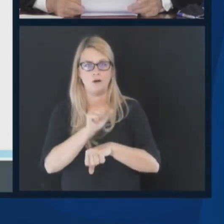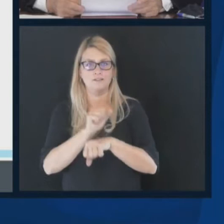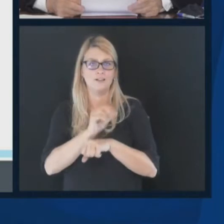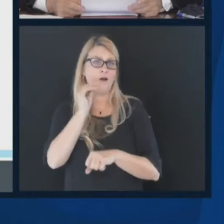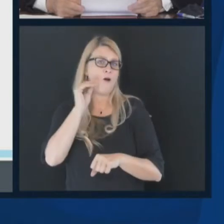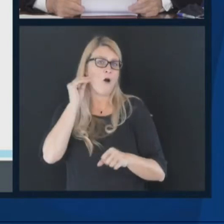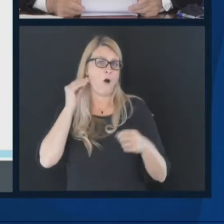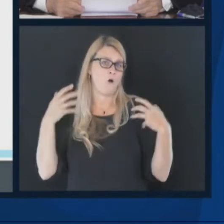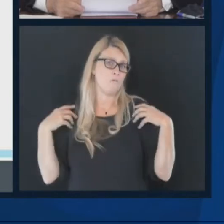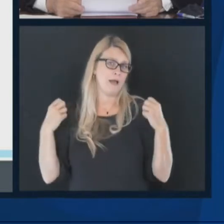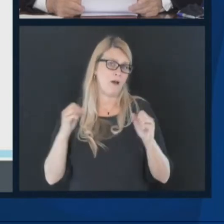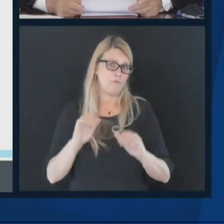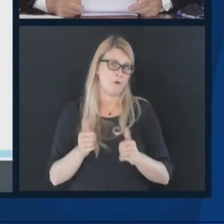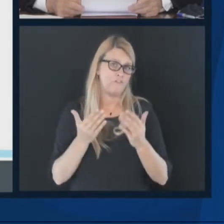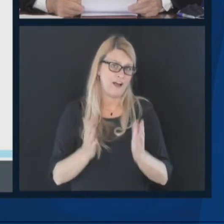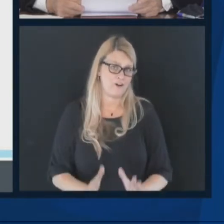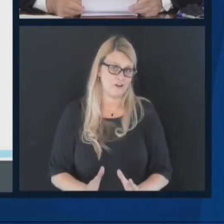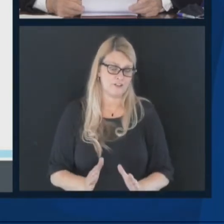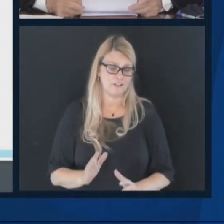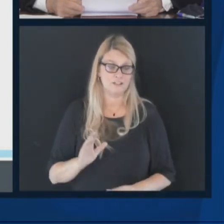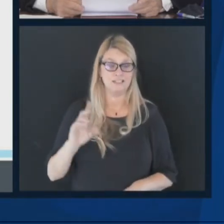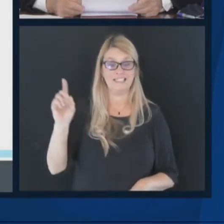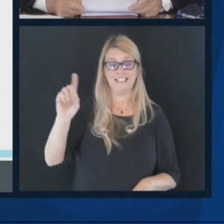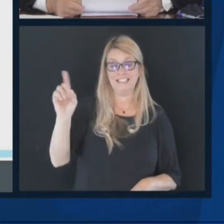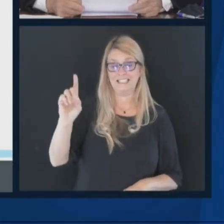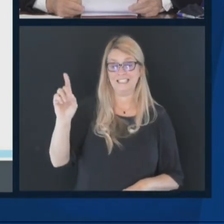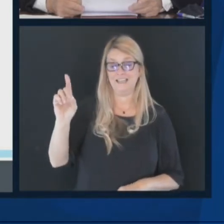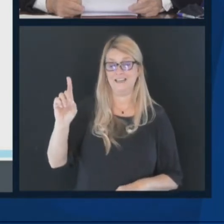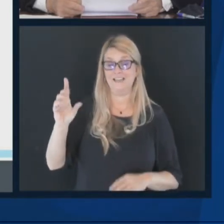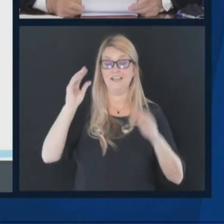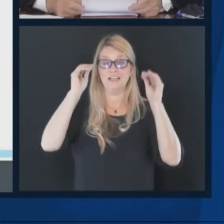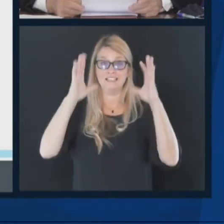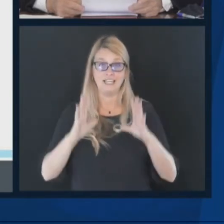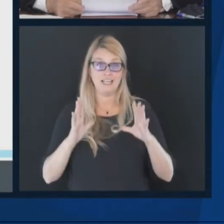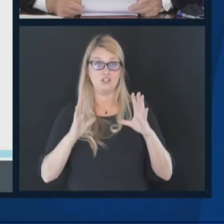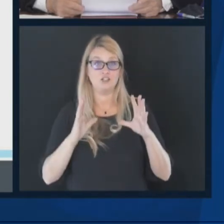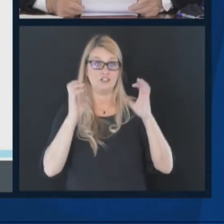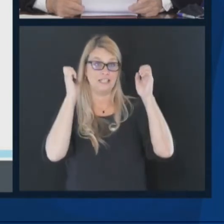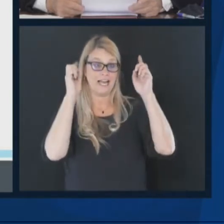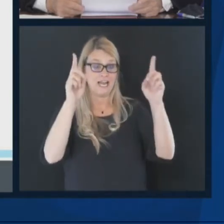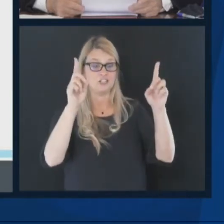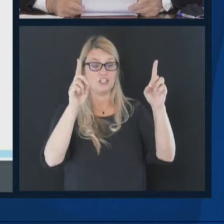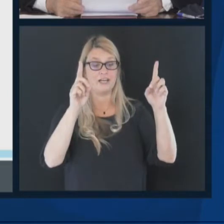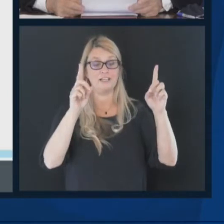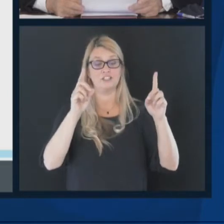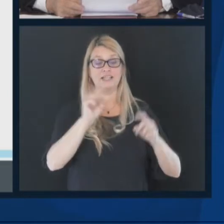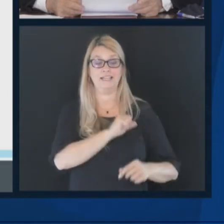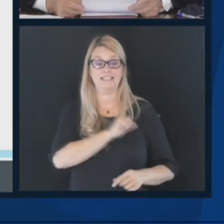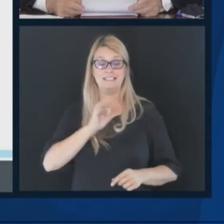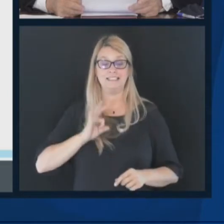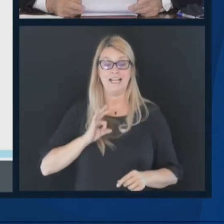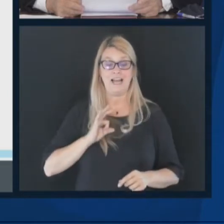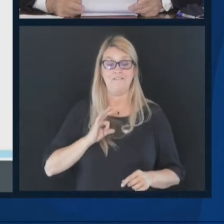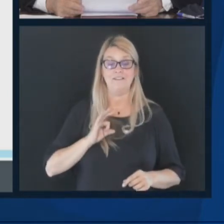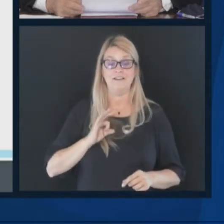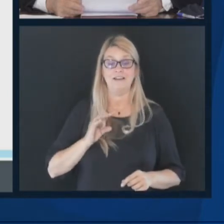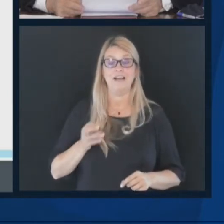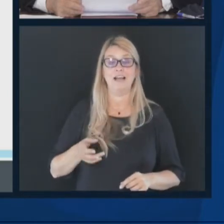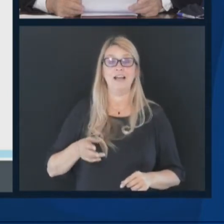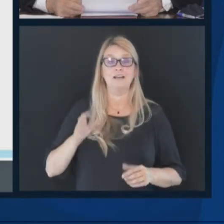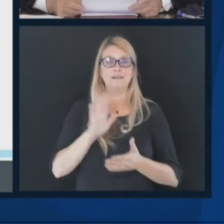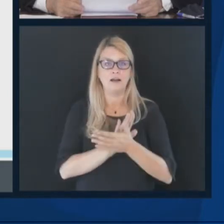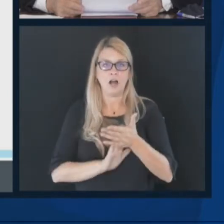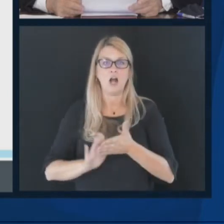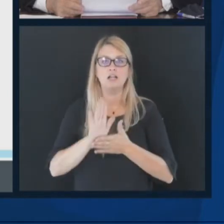providers. Phase 1D includes teachers and education staff in higher education and K